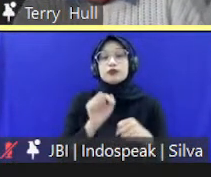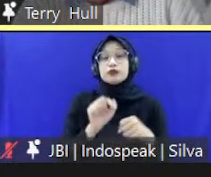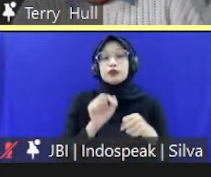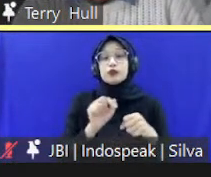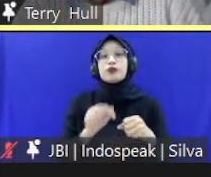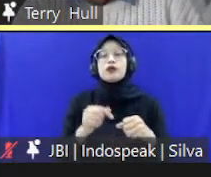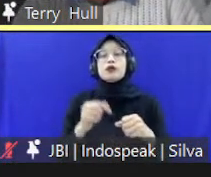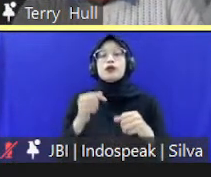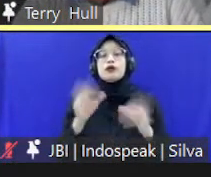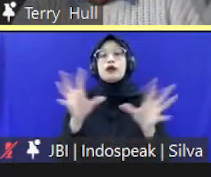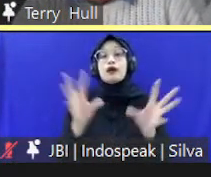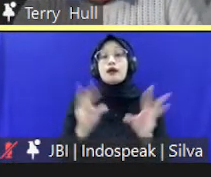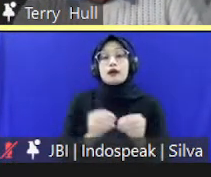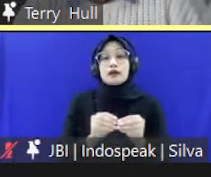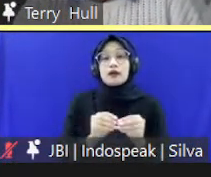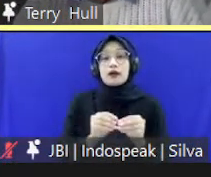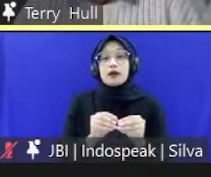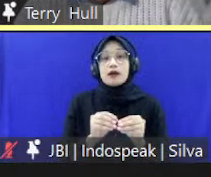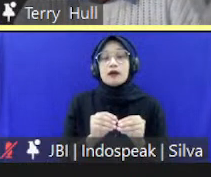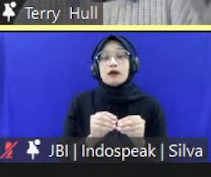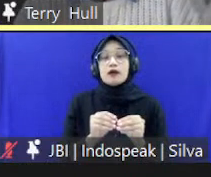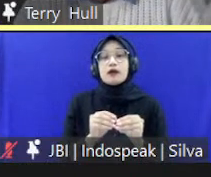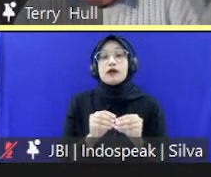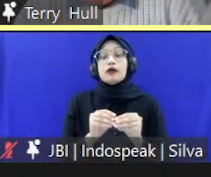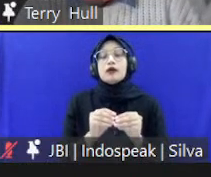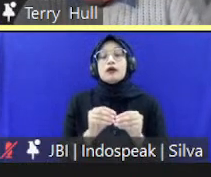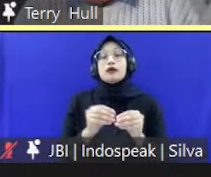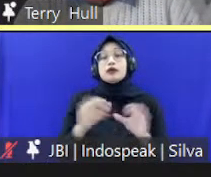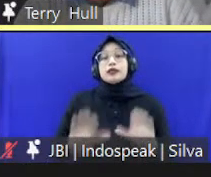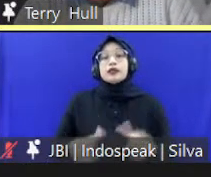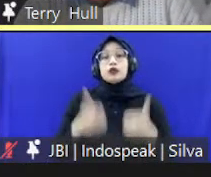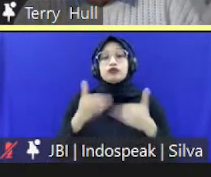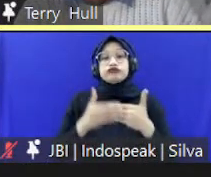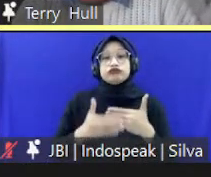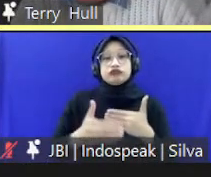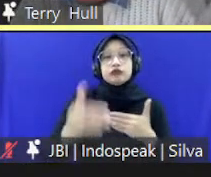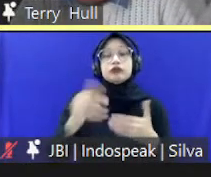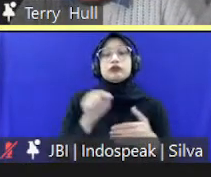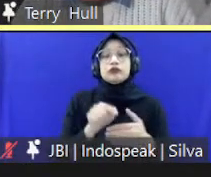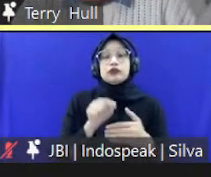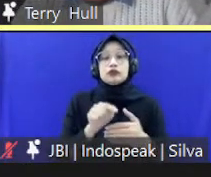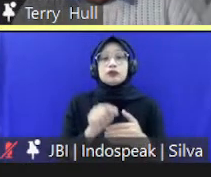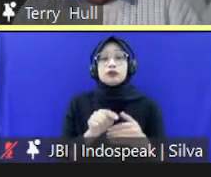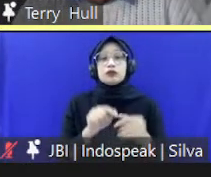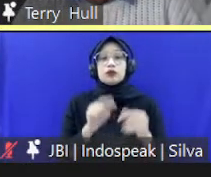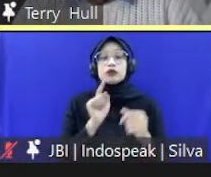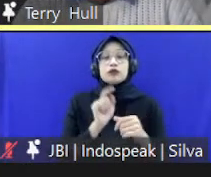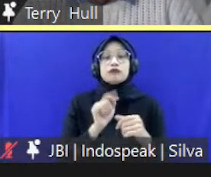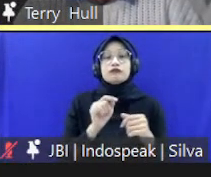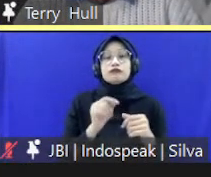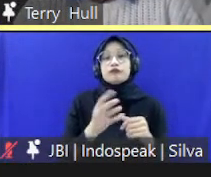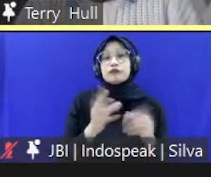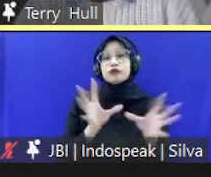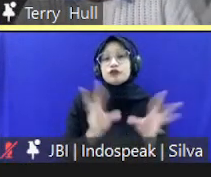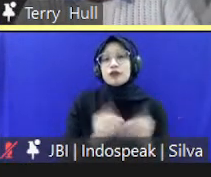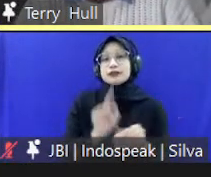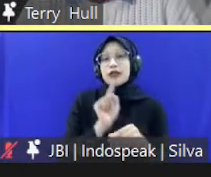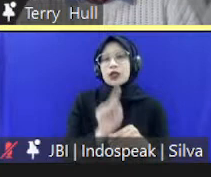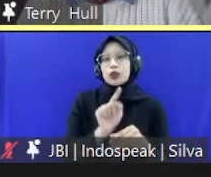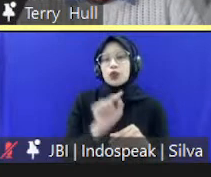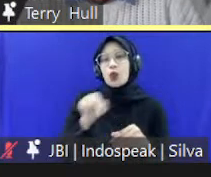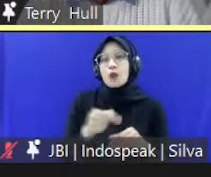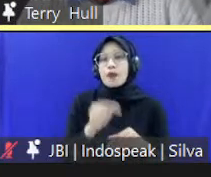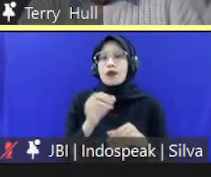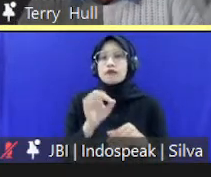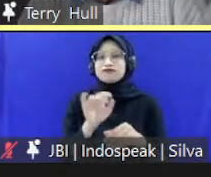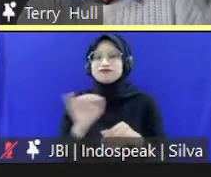So we've got people appearing from nowhere into these cohorts. This is very